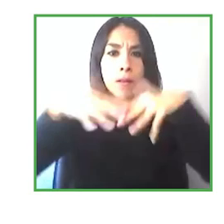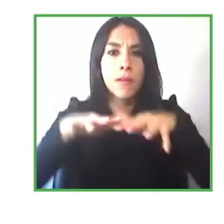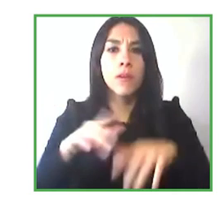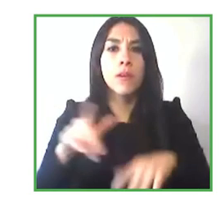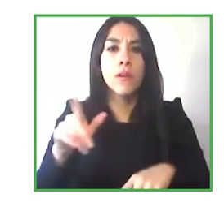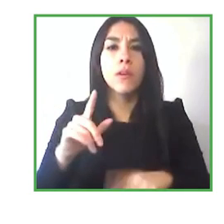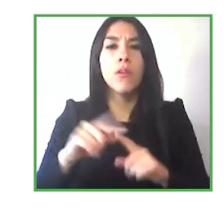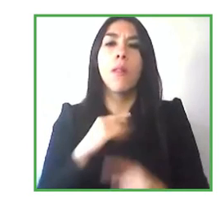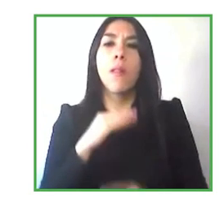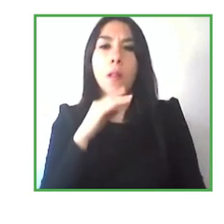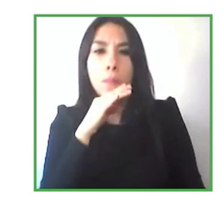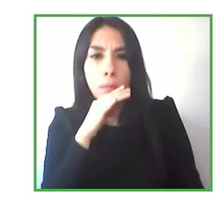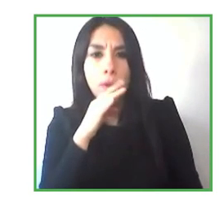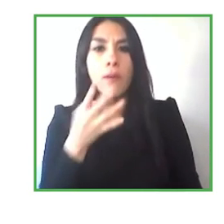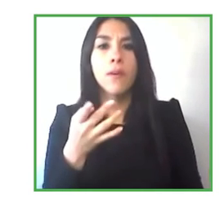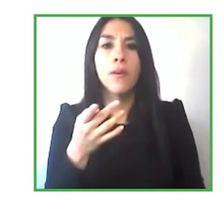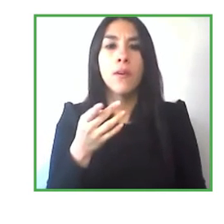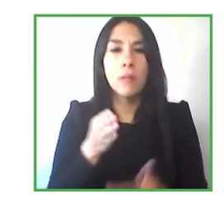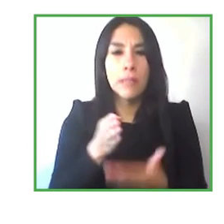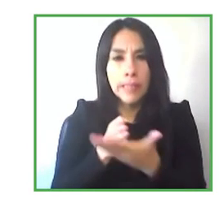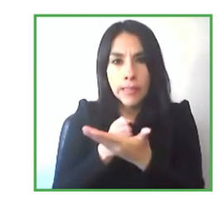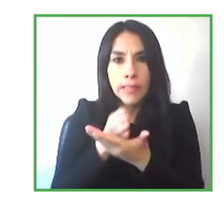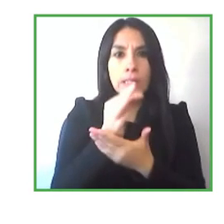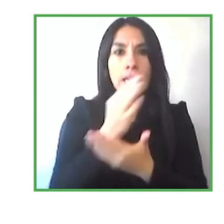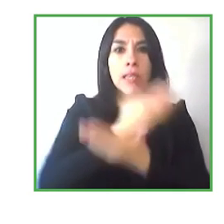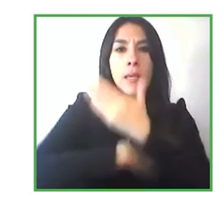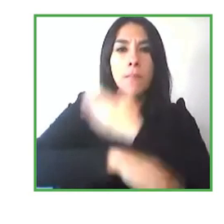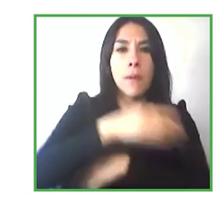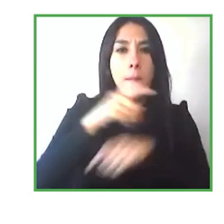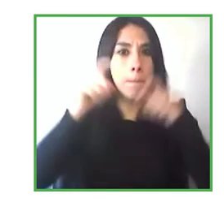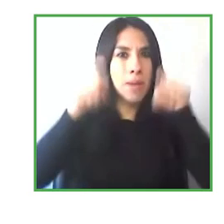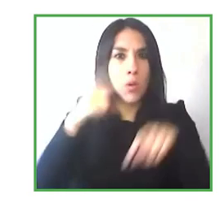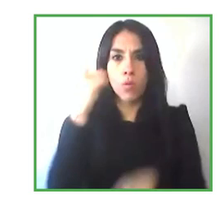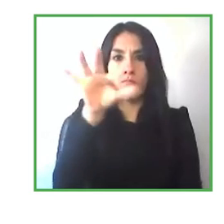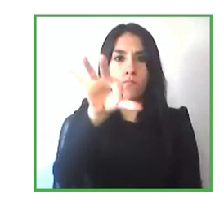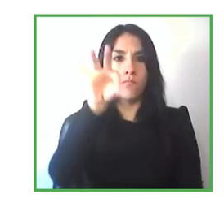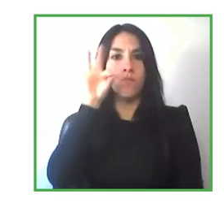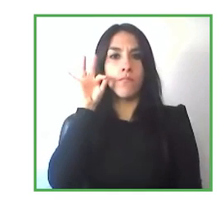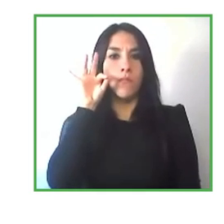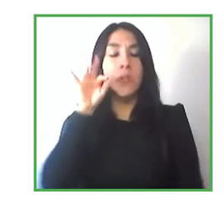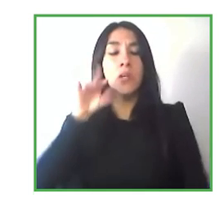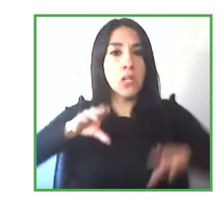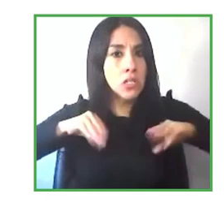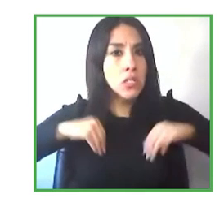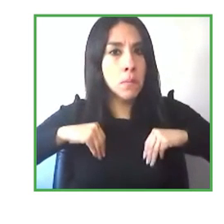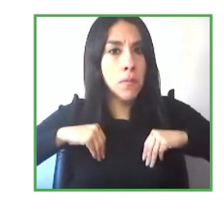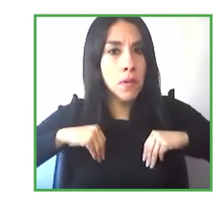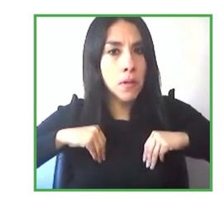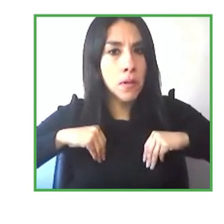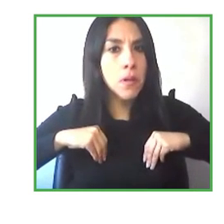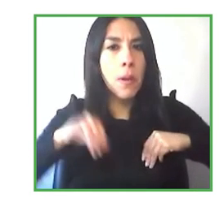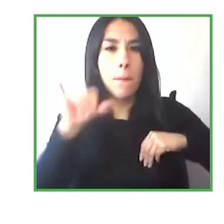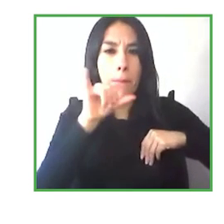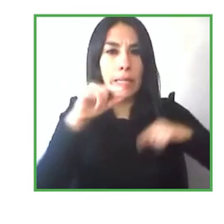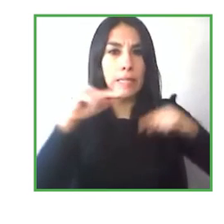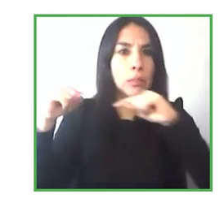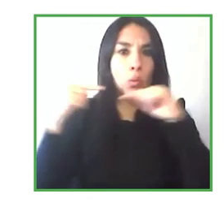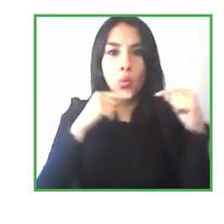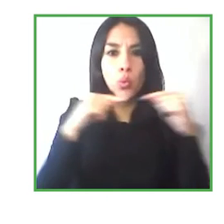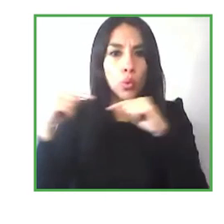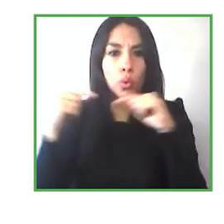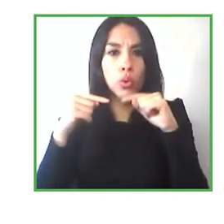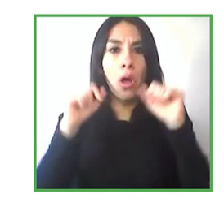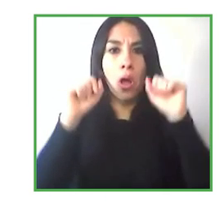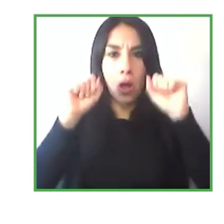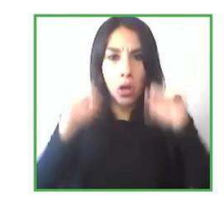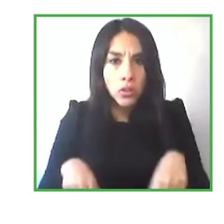these discussions, of course, can be broken down into smaller discussion because the future work is so broad and obviously